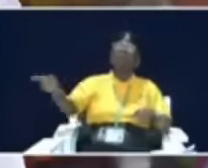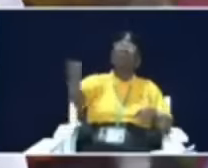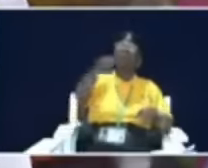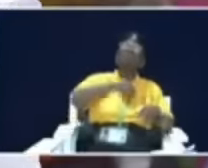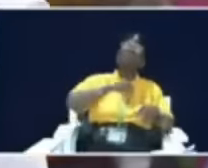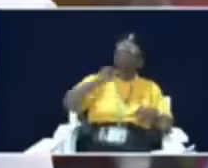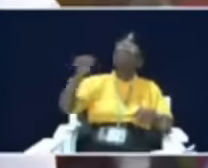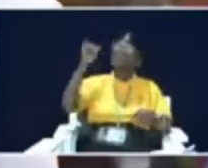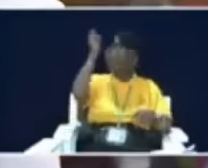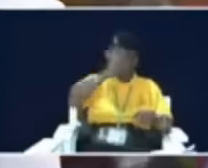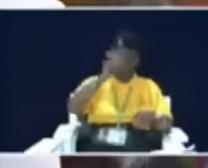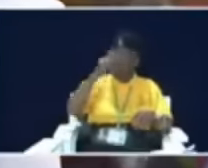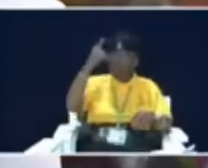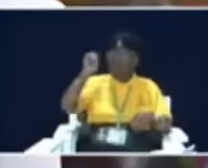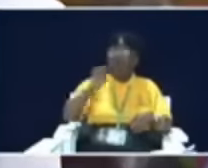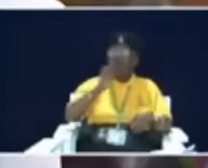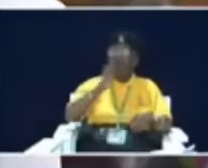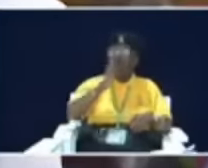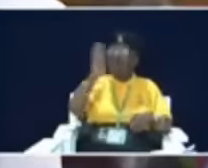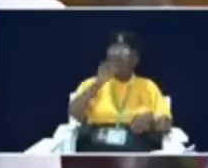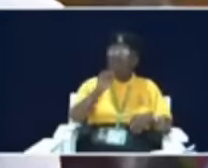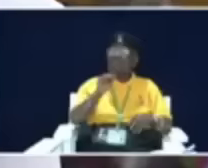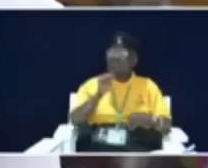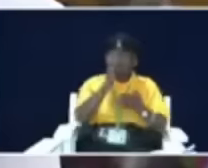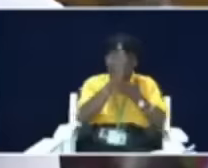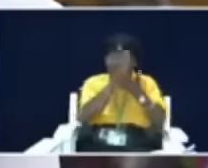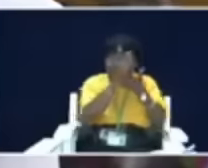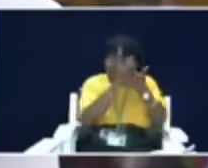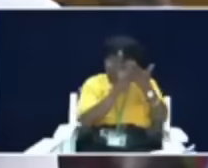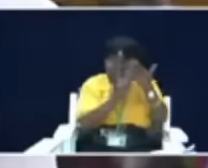for being meek.